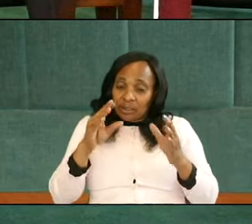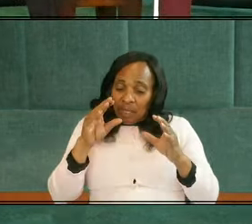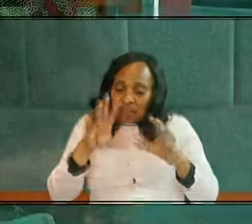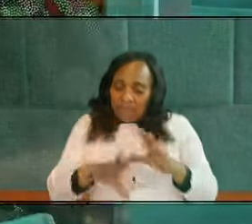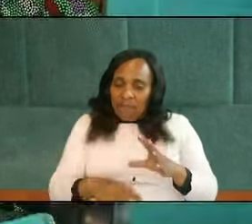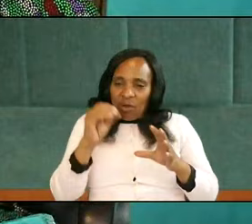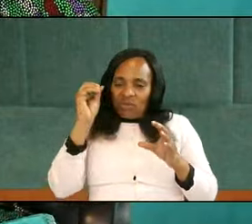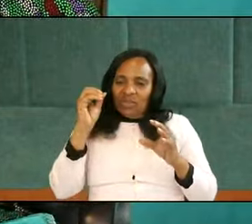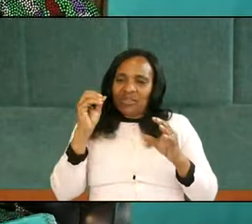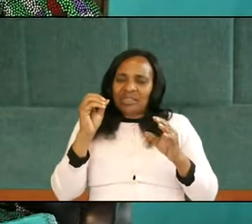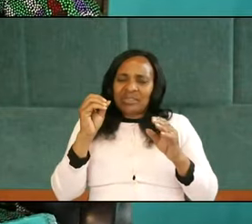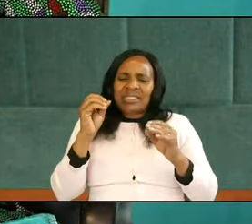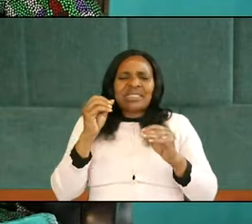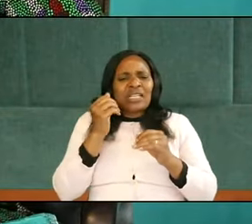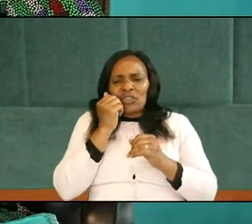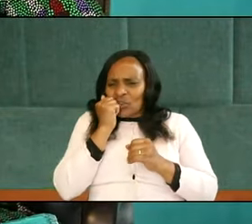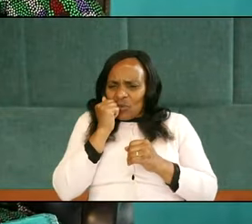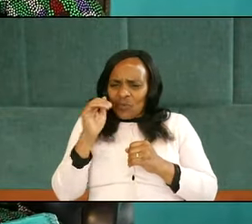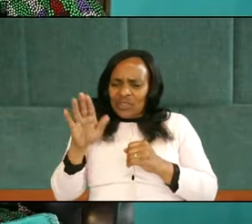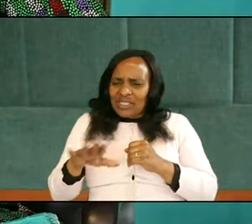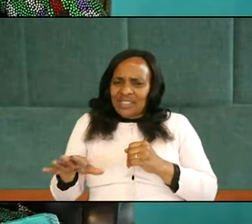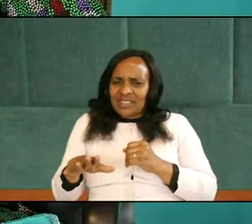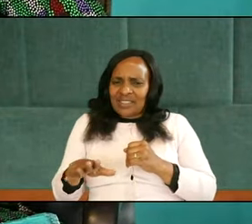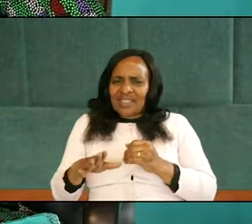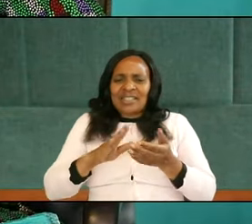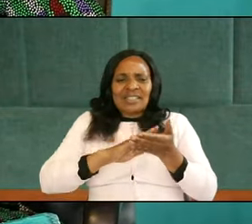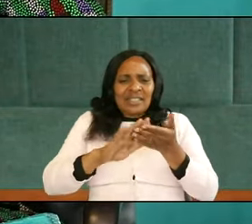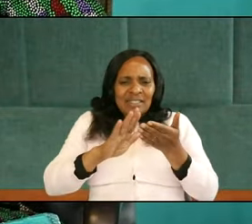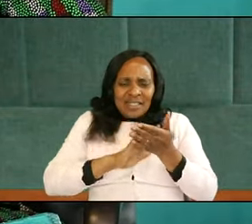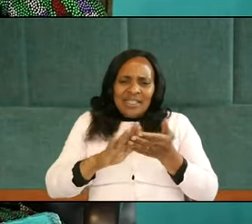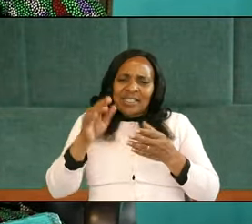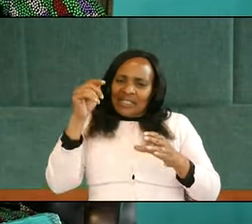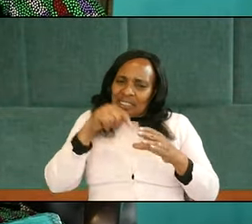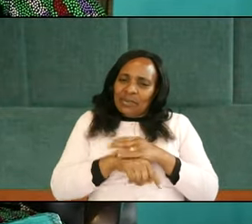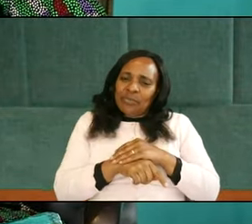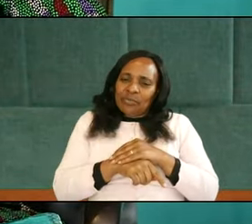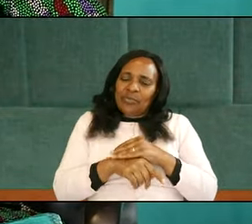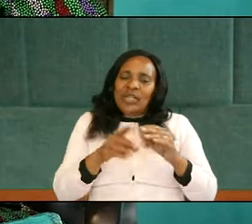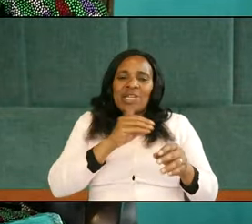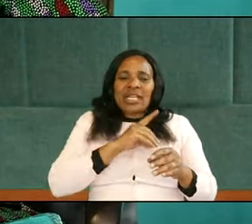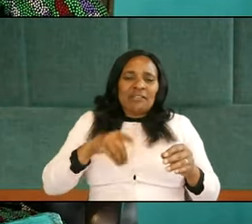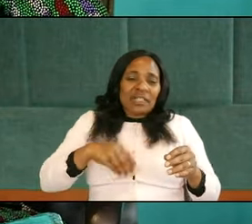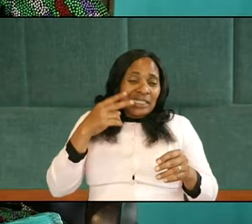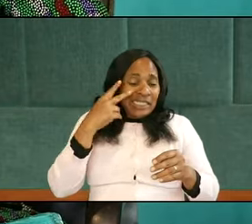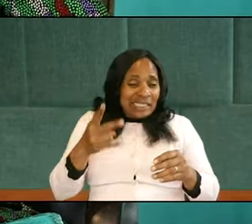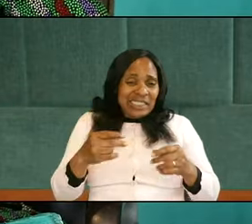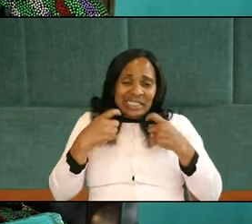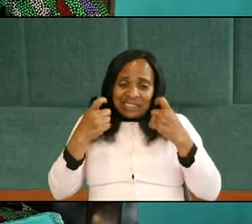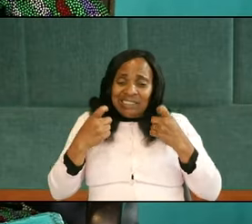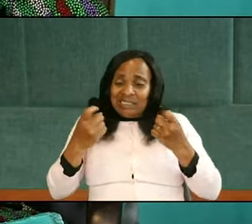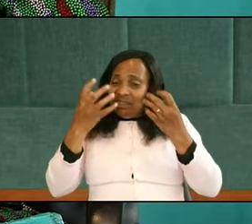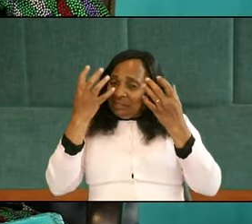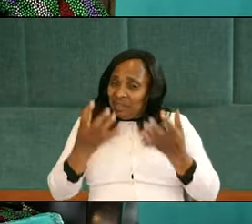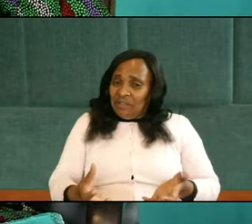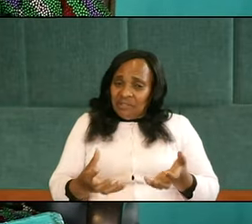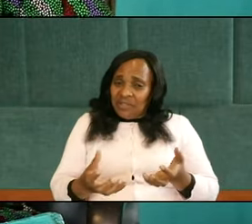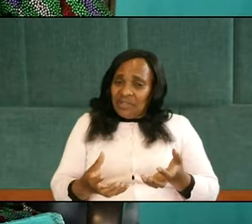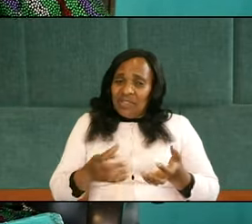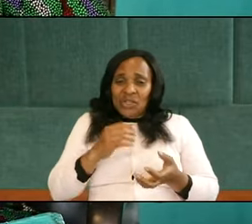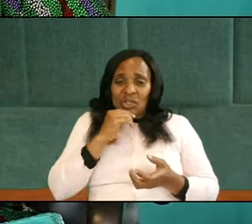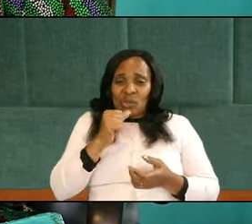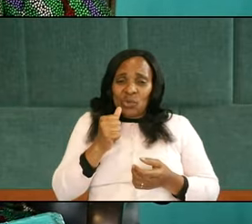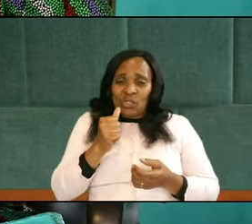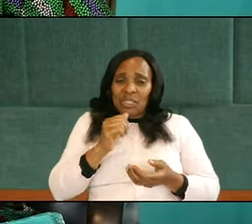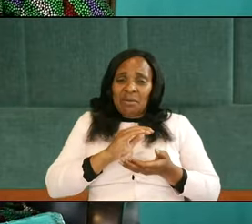true sorrow for sin. His repentance was sincere and deep. David saw the enormity of his transgression. It was not